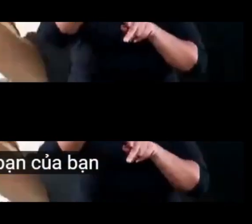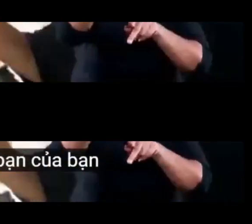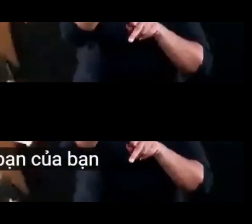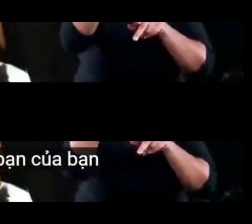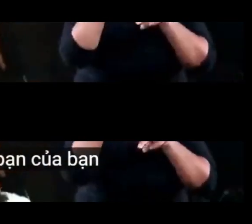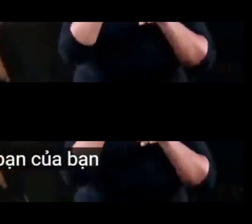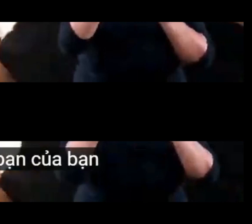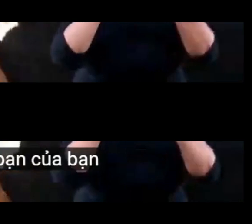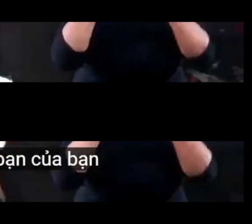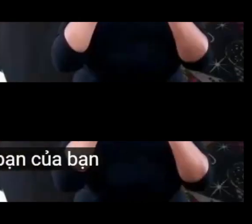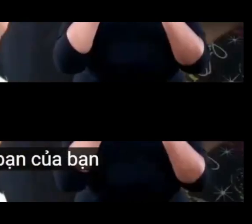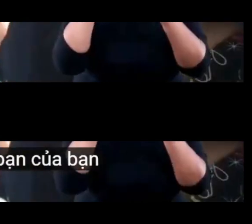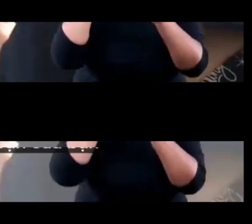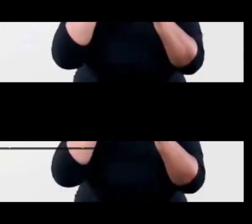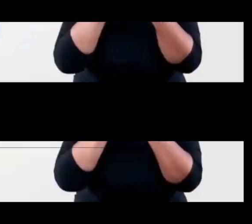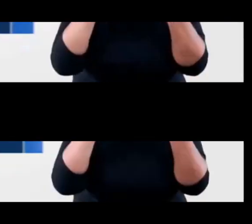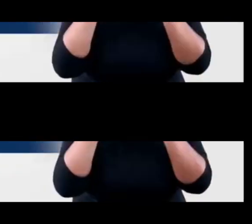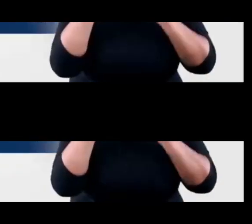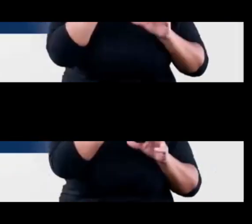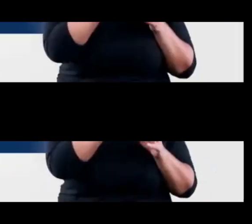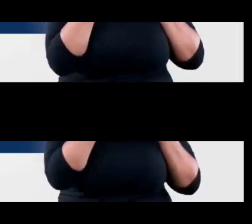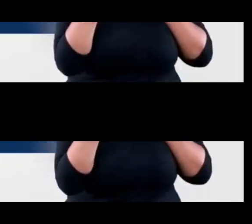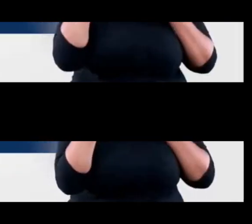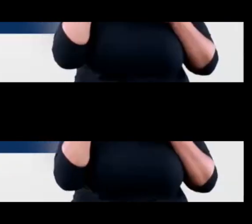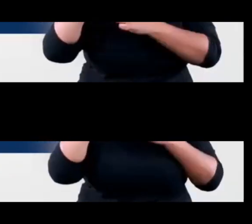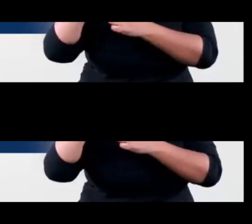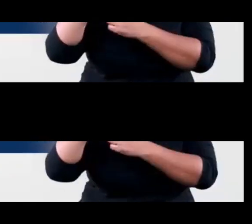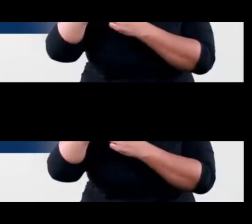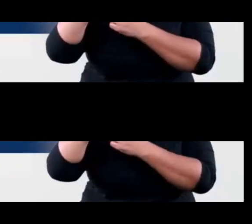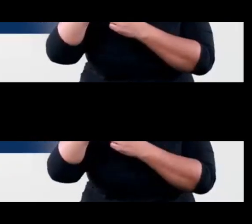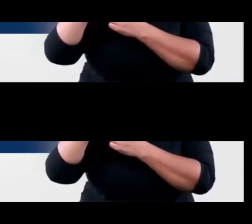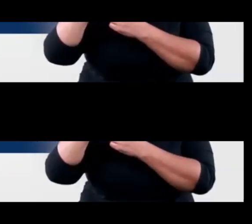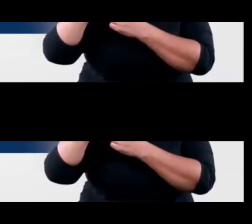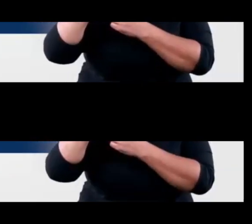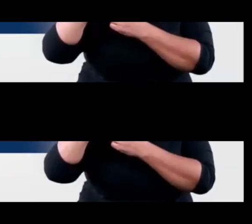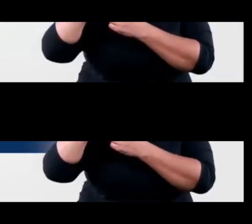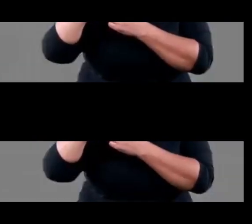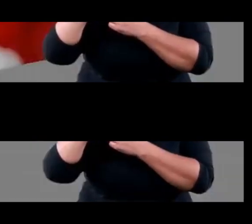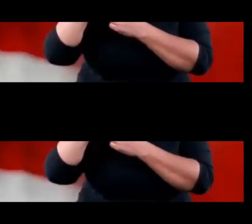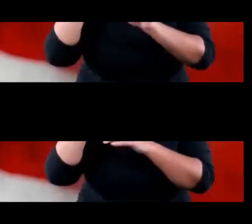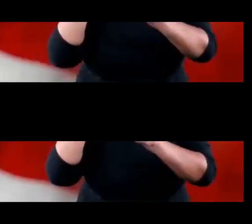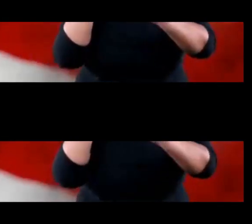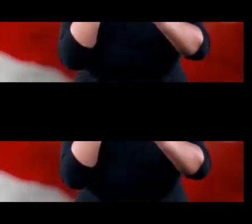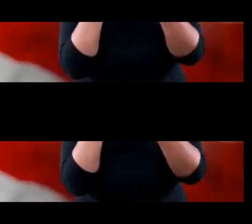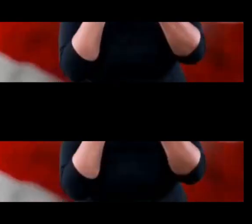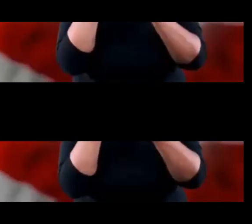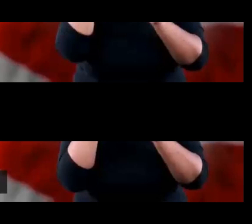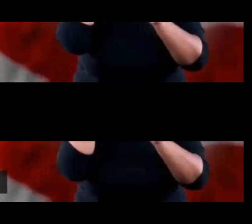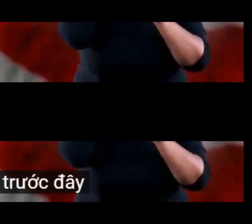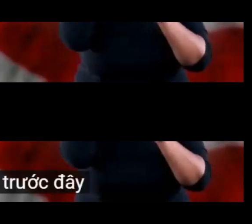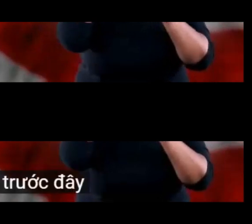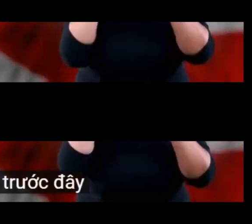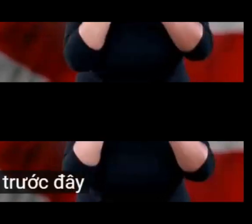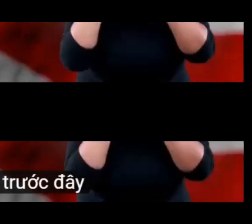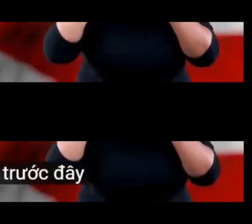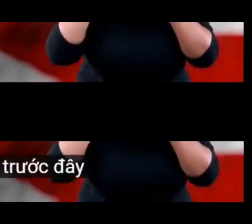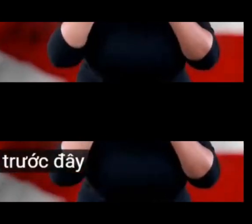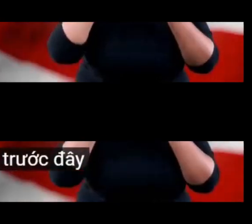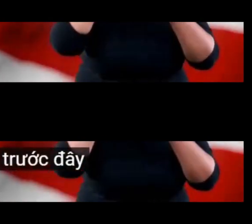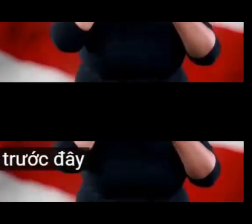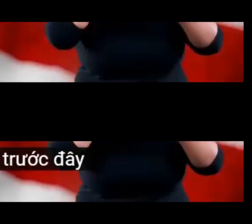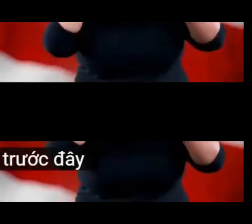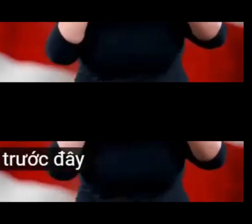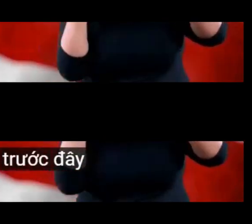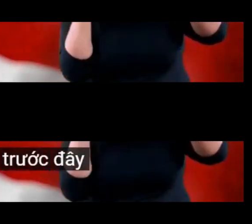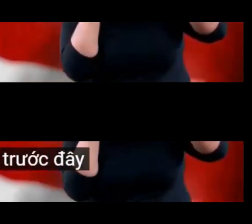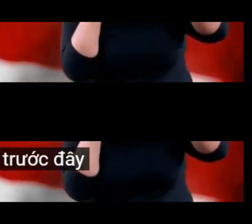friends in the soda story. Their leader was named Samuel Adams. You may have heard his name before, as well as